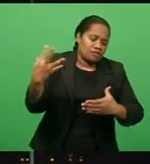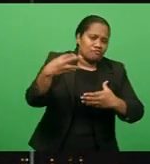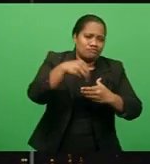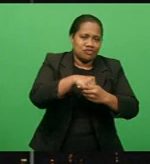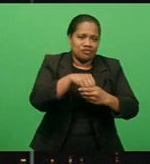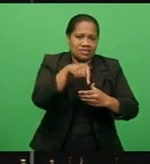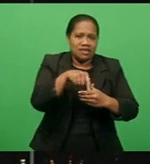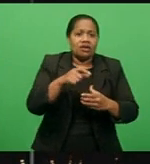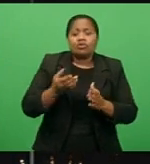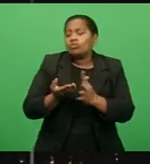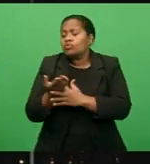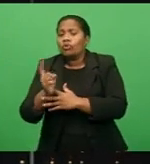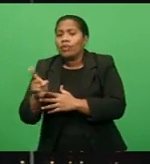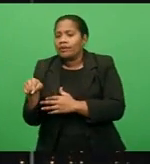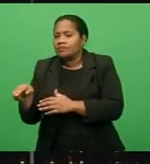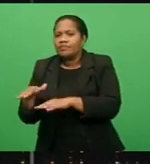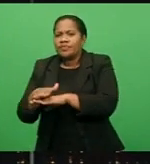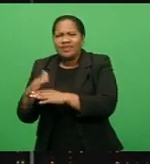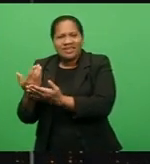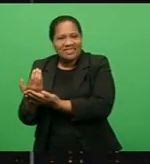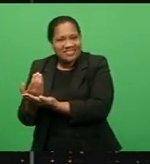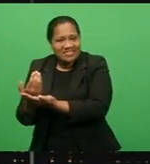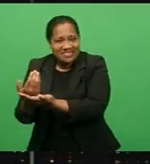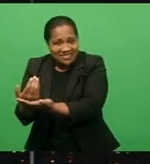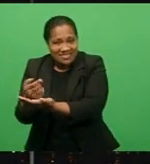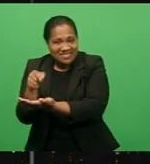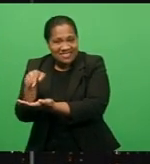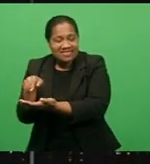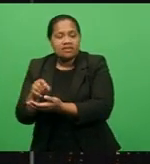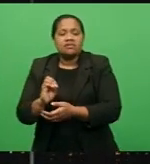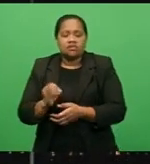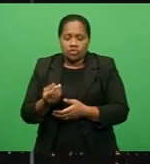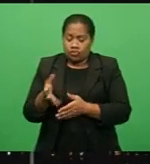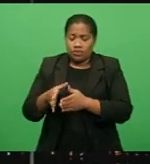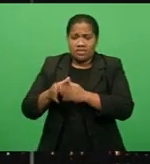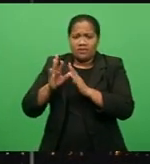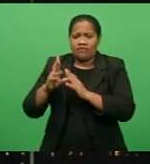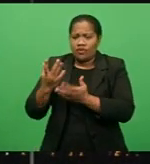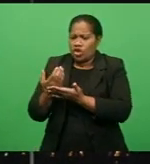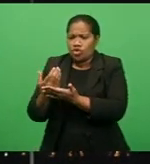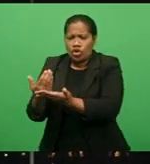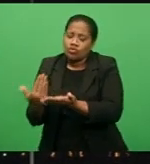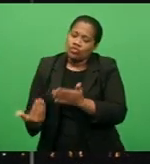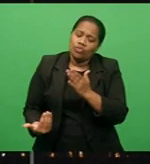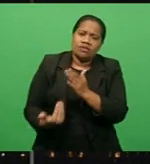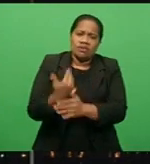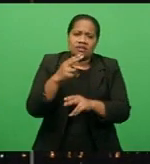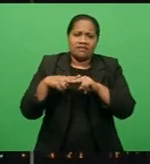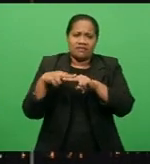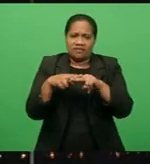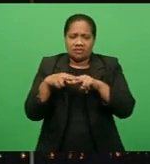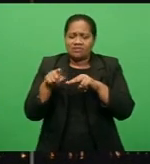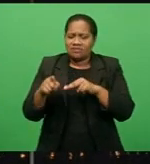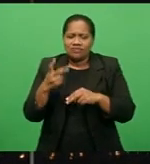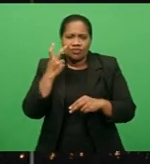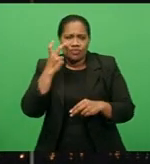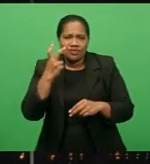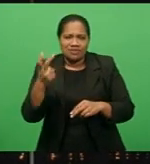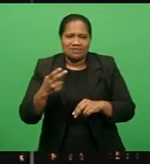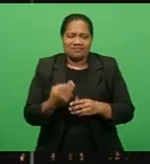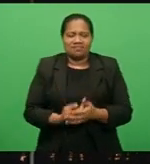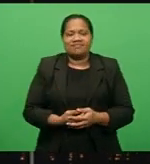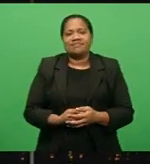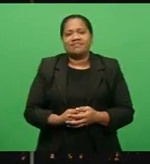Lane was established for yachts and pleasure crafts to enter Fiji and assist in the recovery of the ailing tourism industry. Pranita